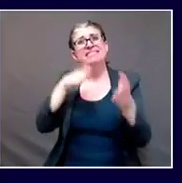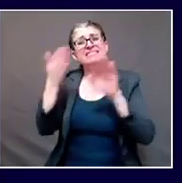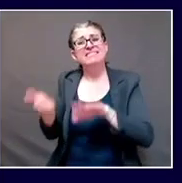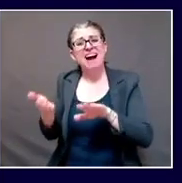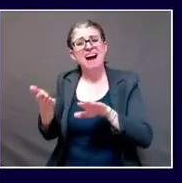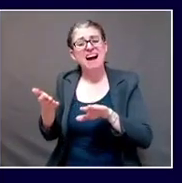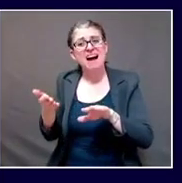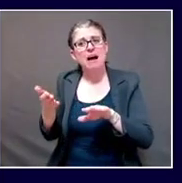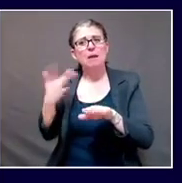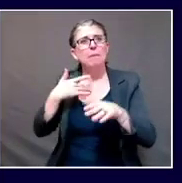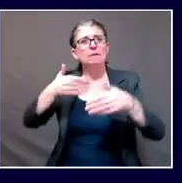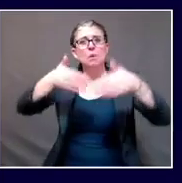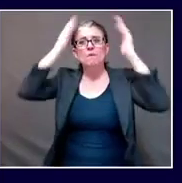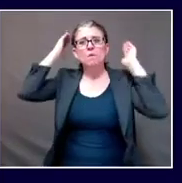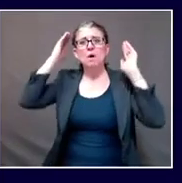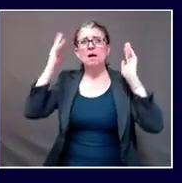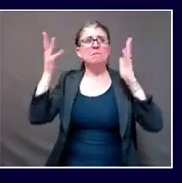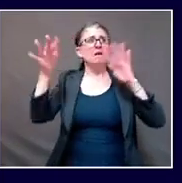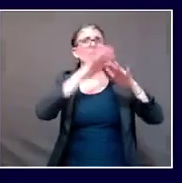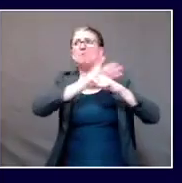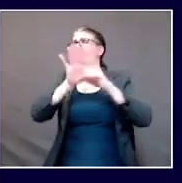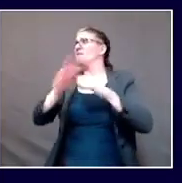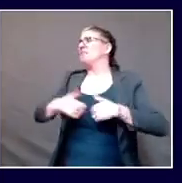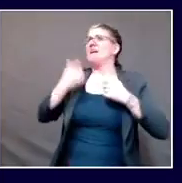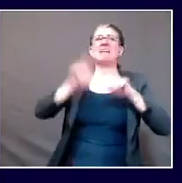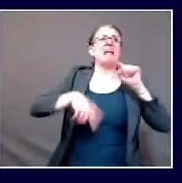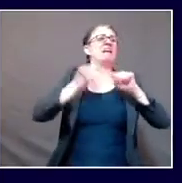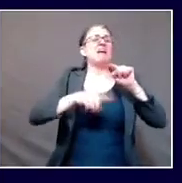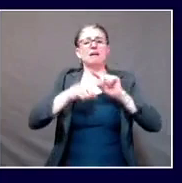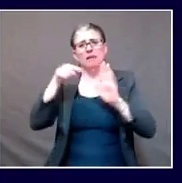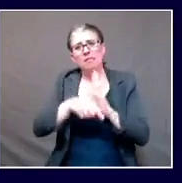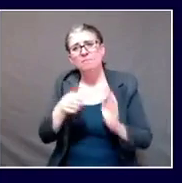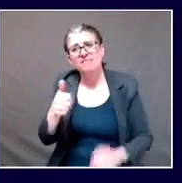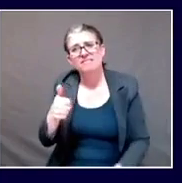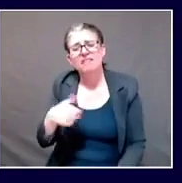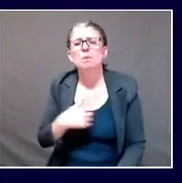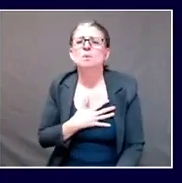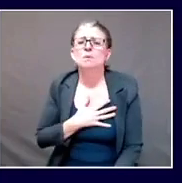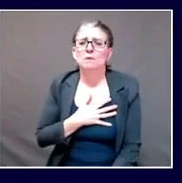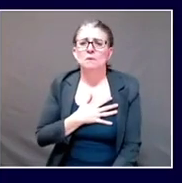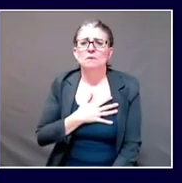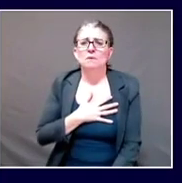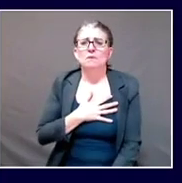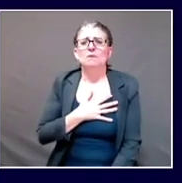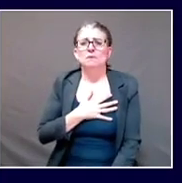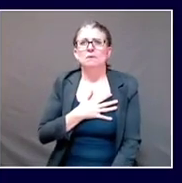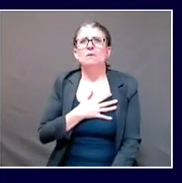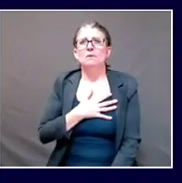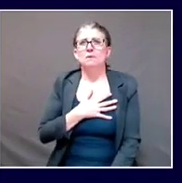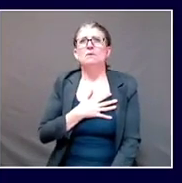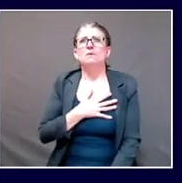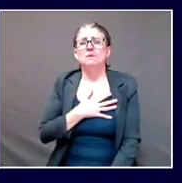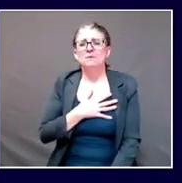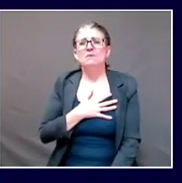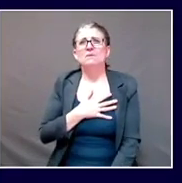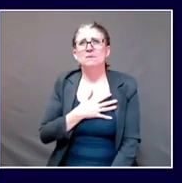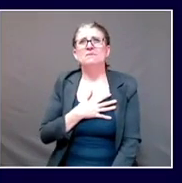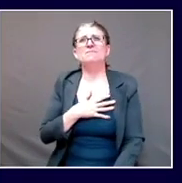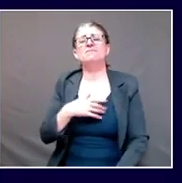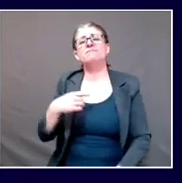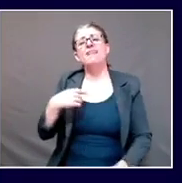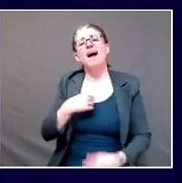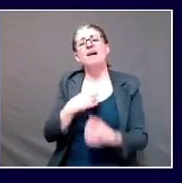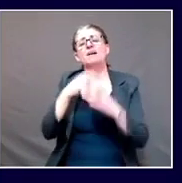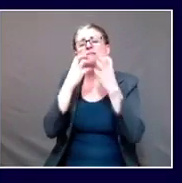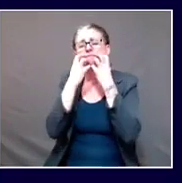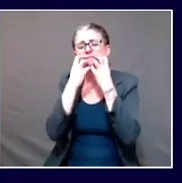school sports and community sports. I love I love community sports and I love to have the schools open again and vibrant as places